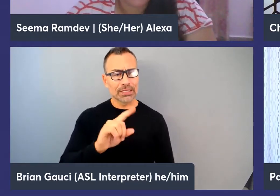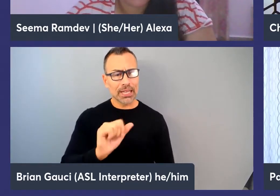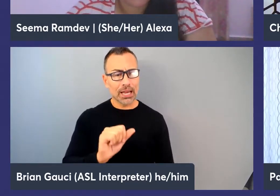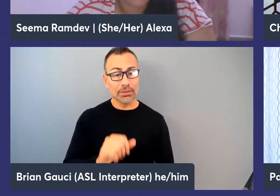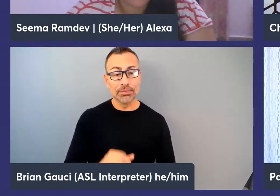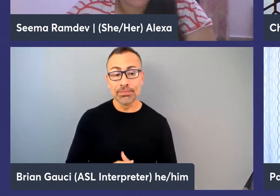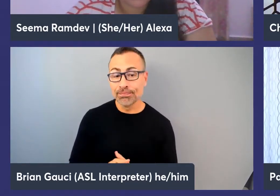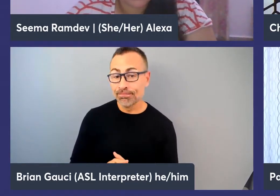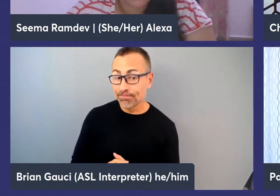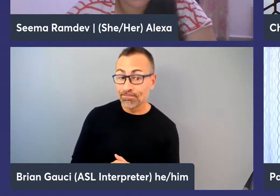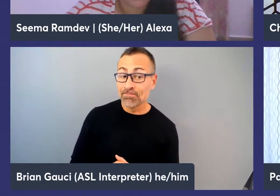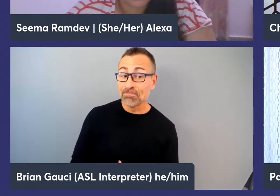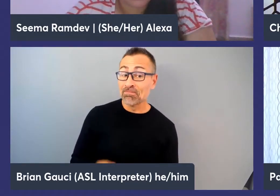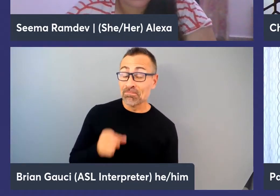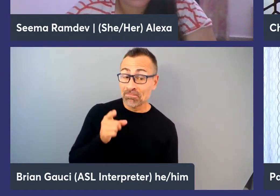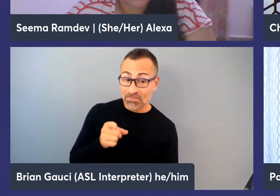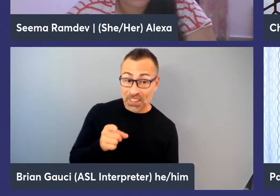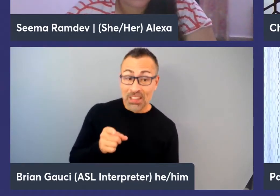Yeah, so that's a great question.